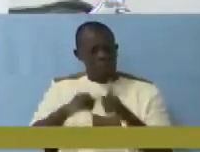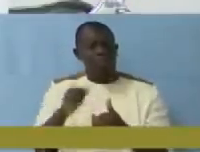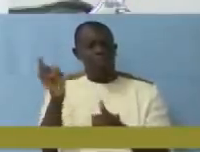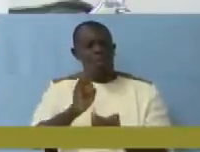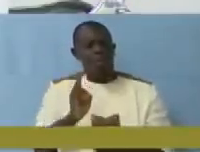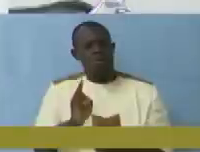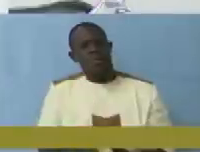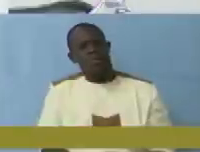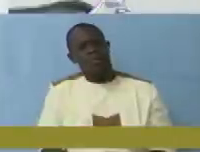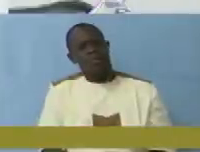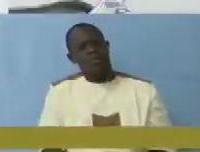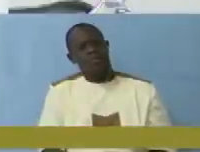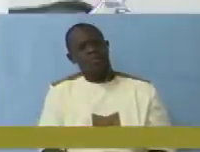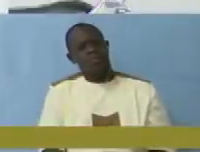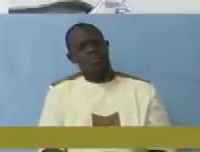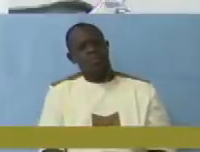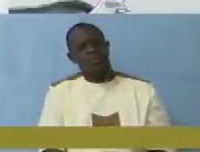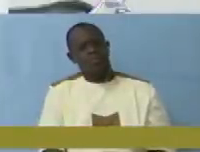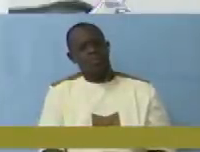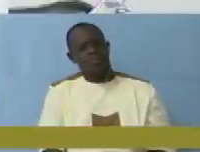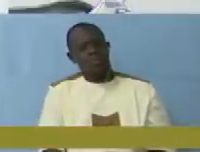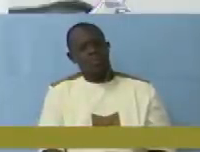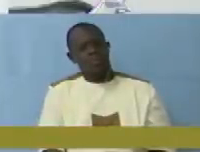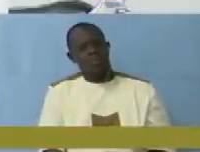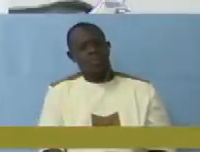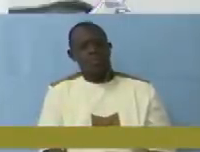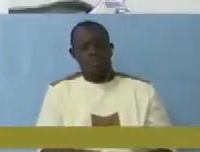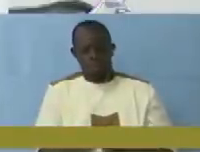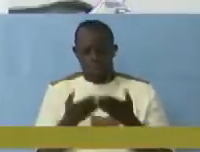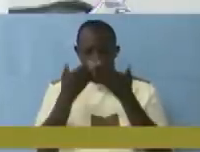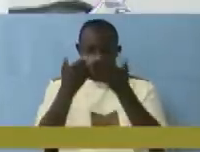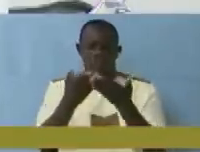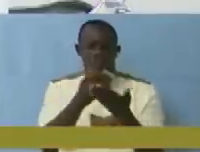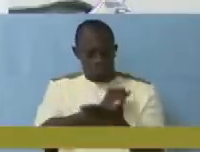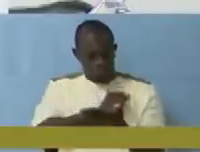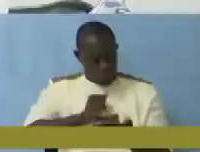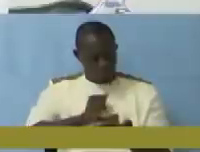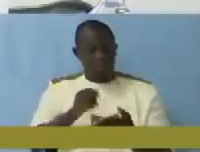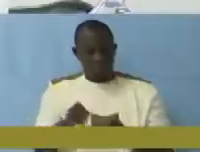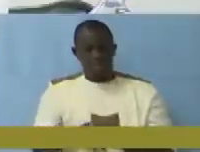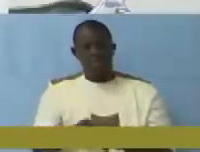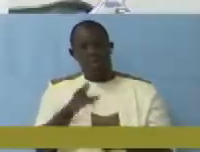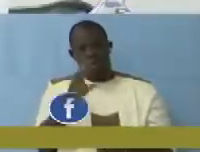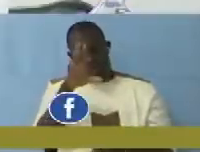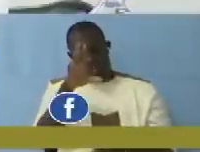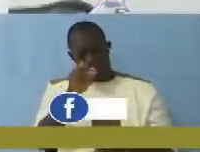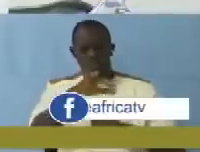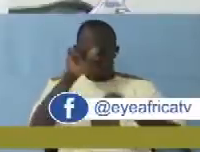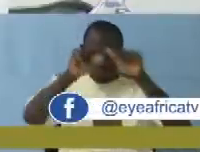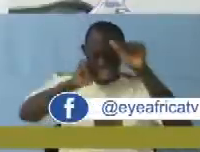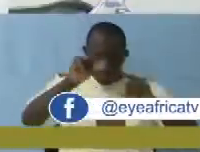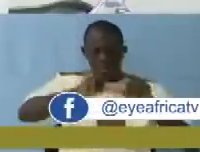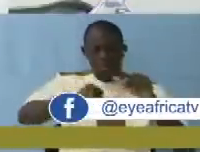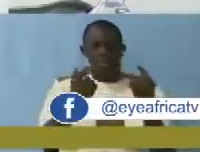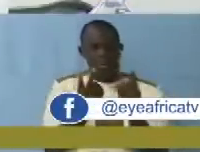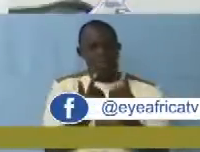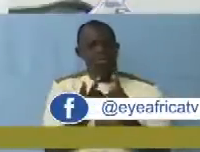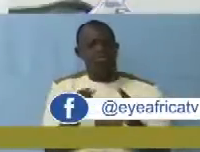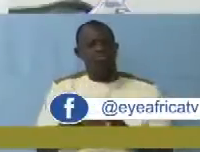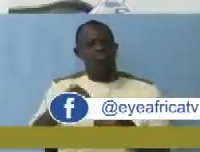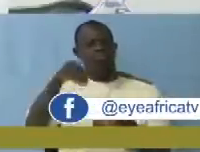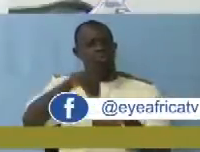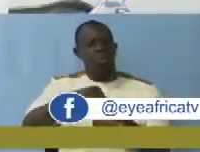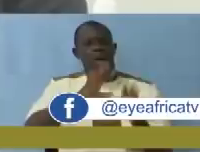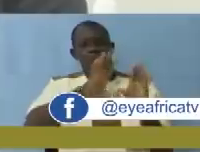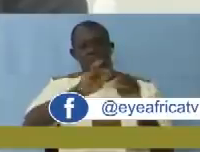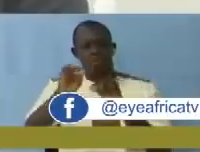mum This is given to us to look into. kolu nonu ye dinna pour ñe tamé Including